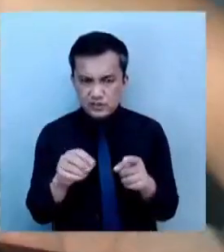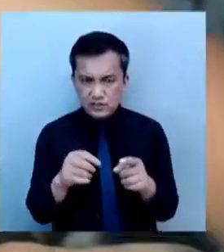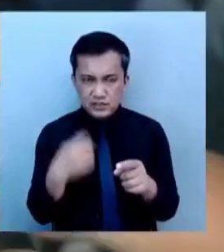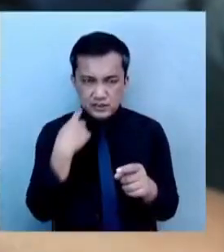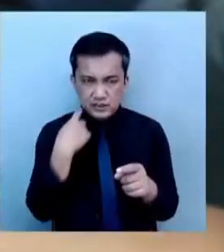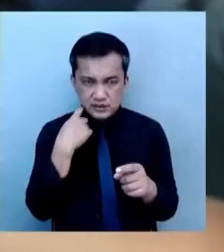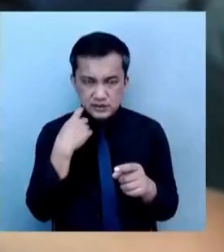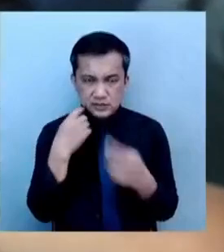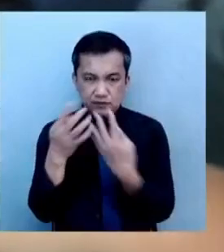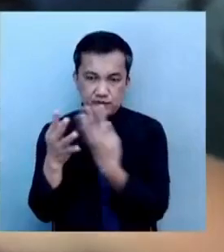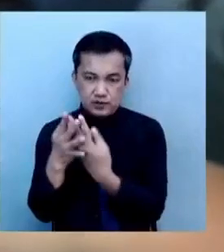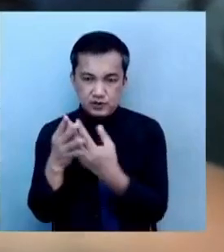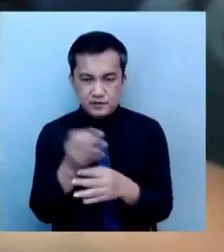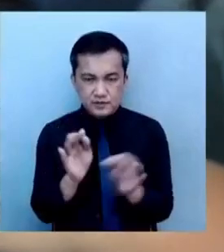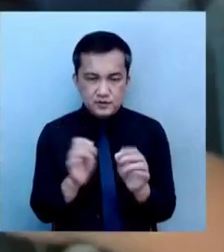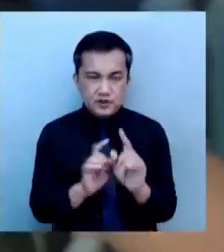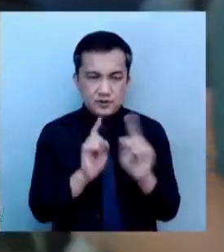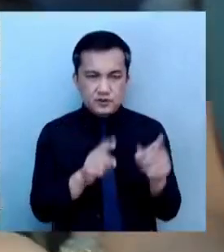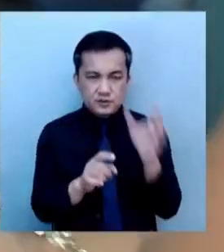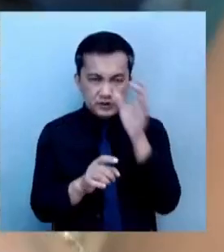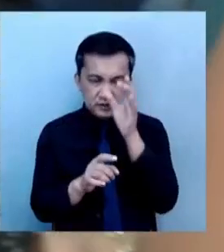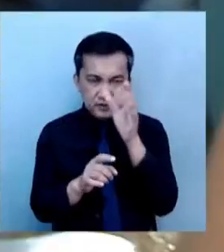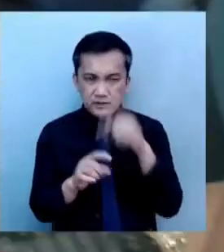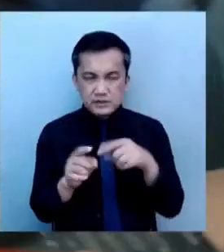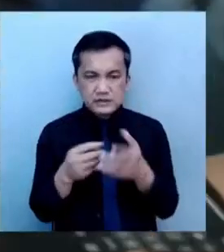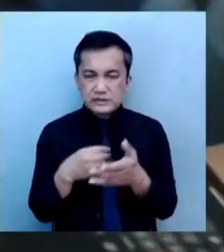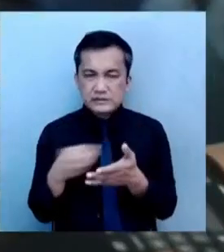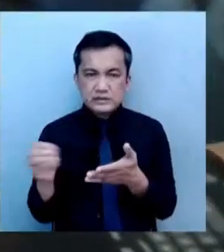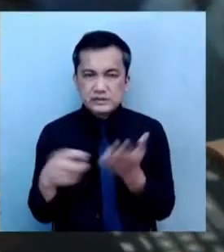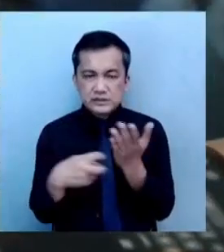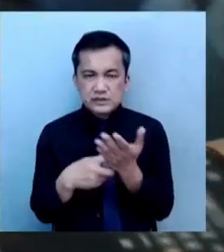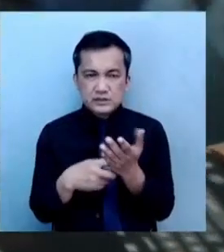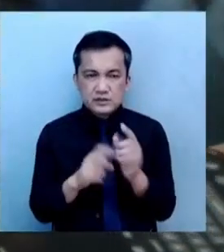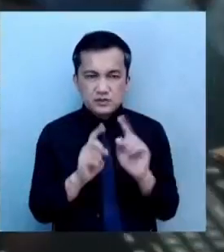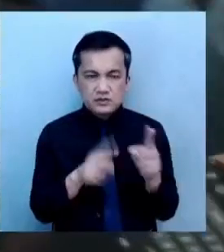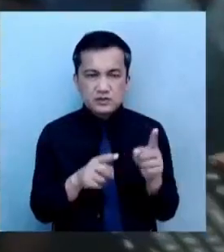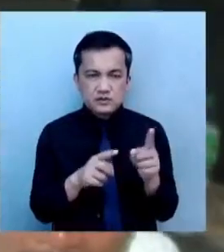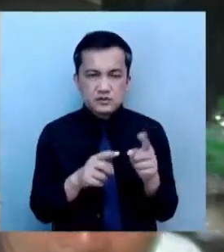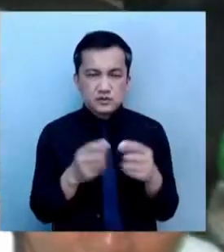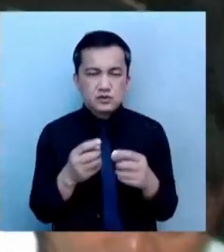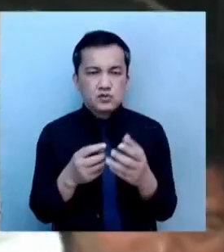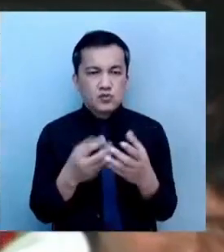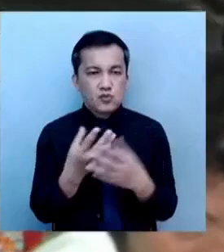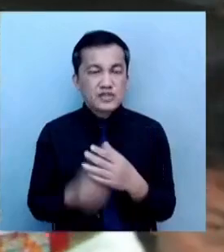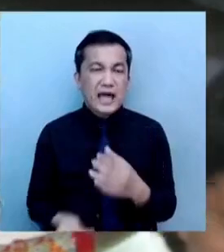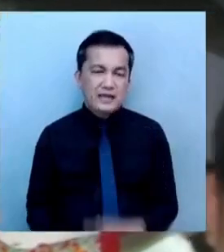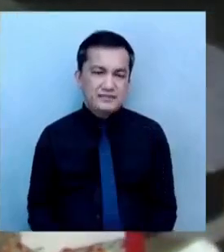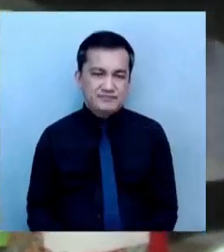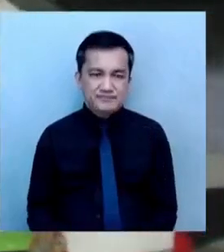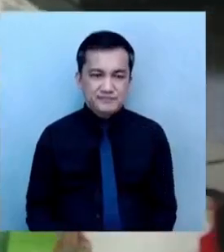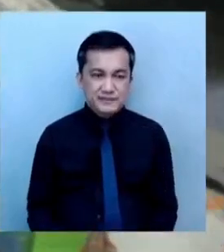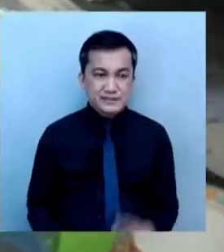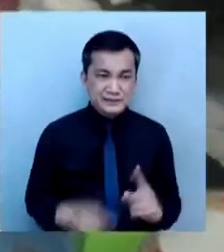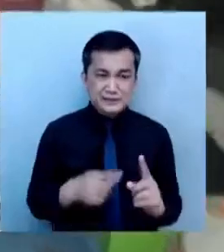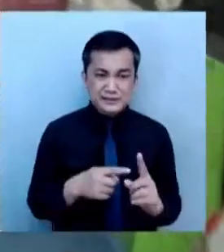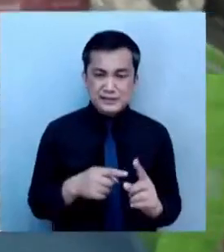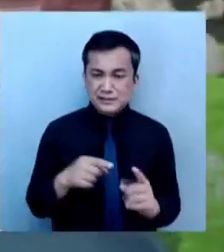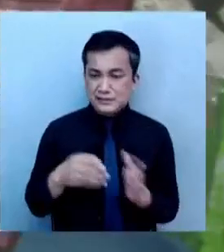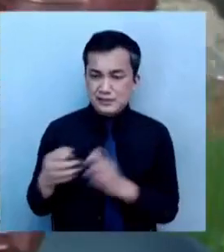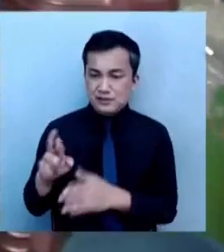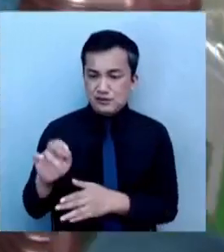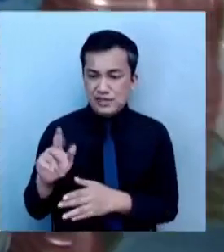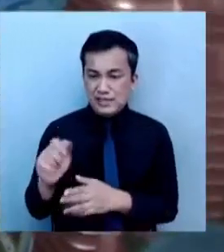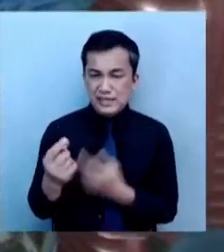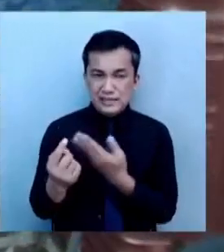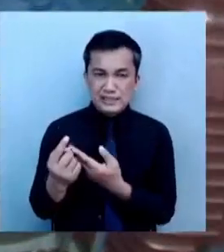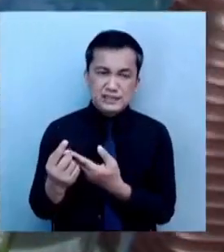He is bound for Cebu but was not able to buy a ticket, with trips all sold out. Like Rico, Rodelia Waskin, who is going to Misamis